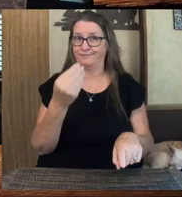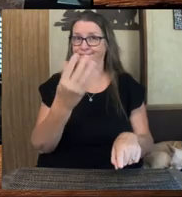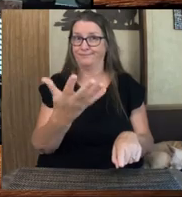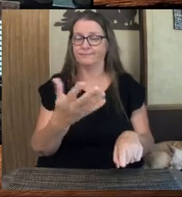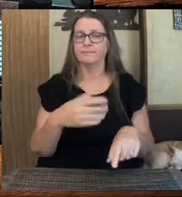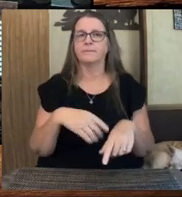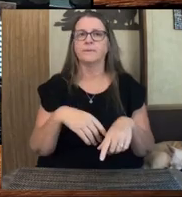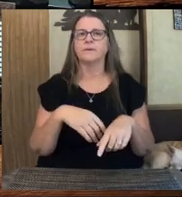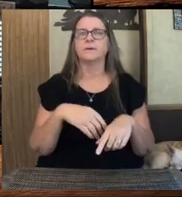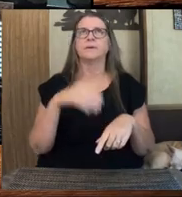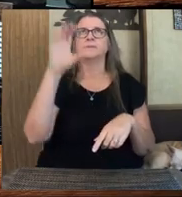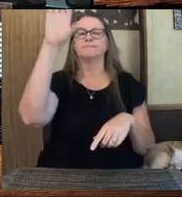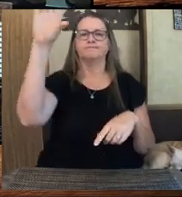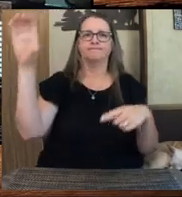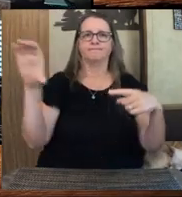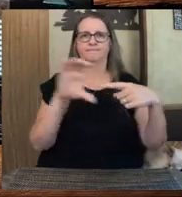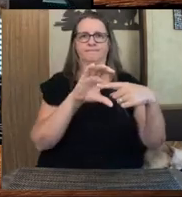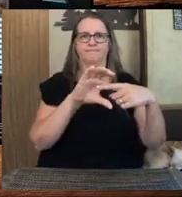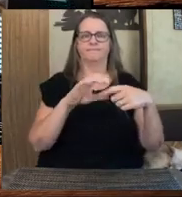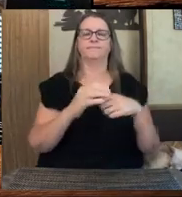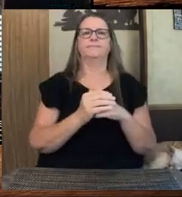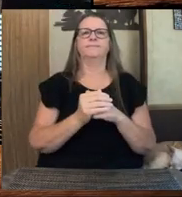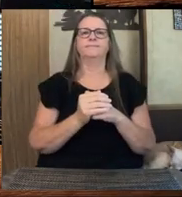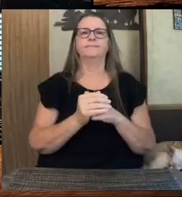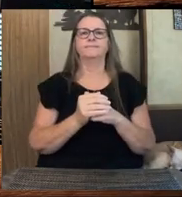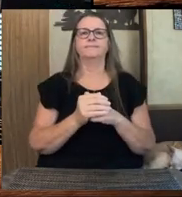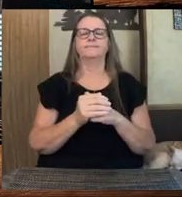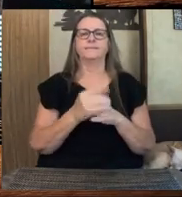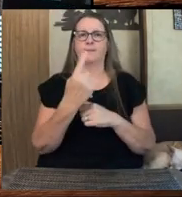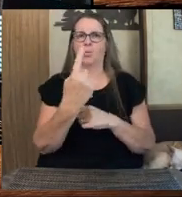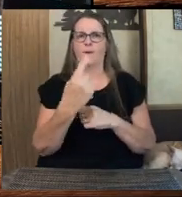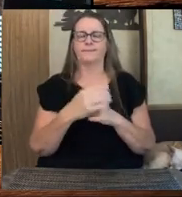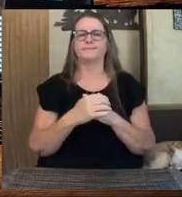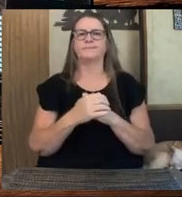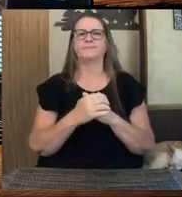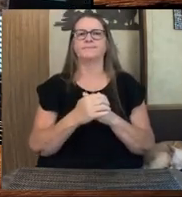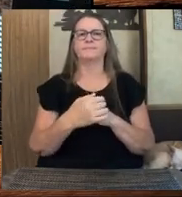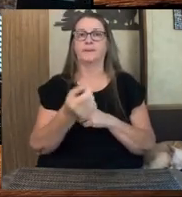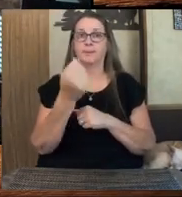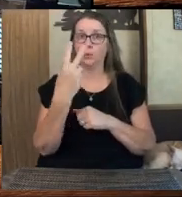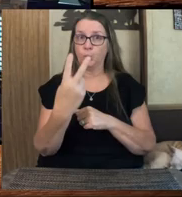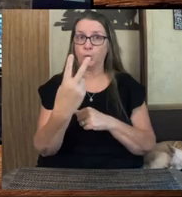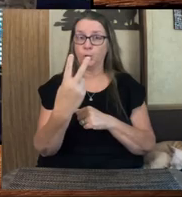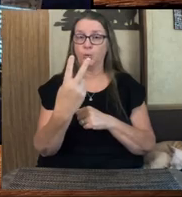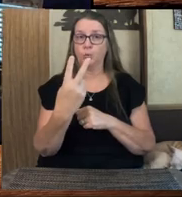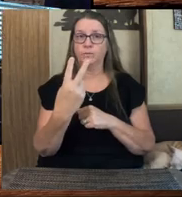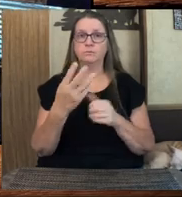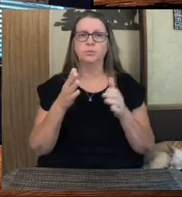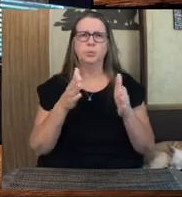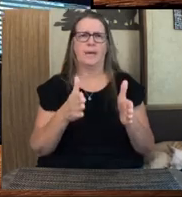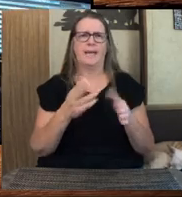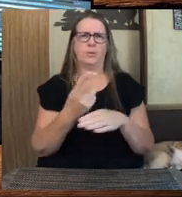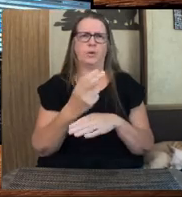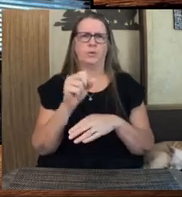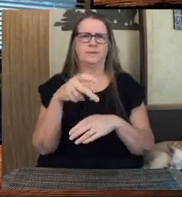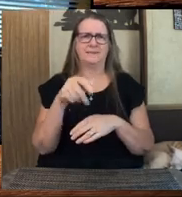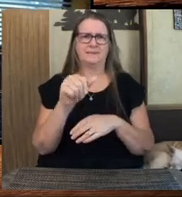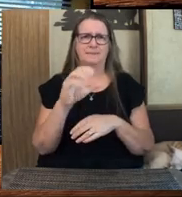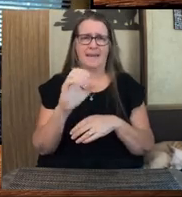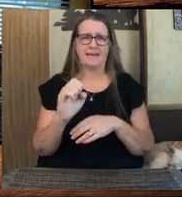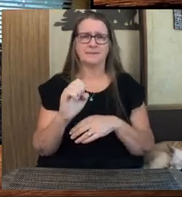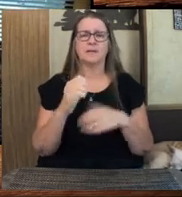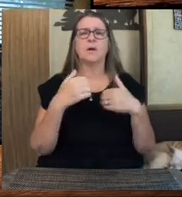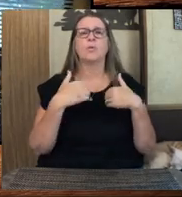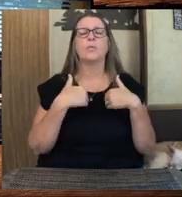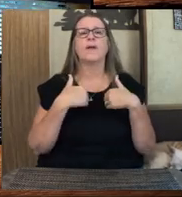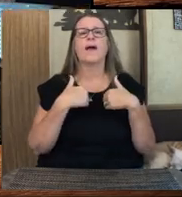twice. So this goes back here. So that's number one. Number two